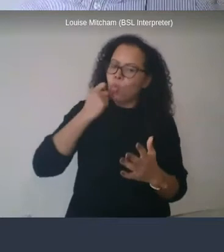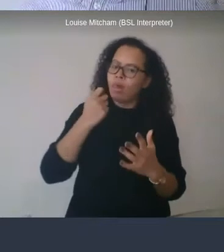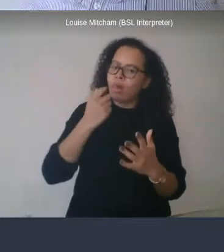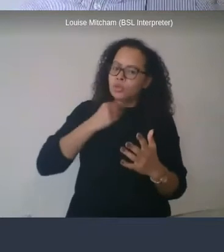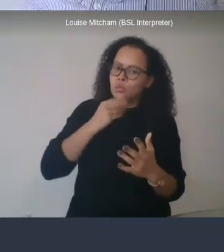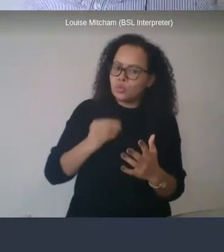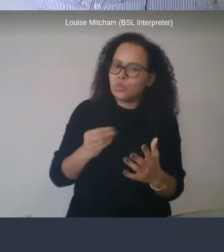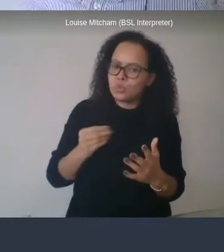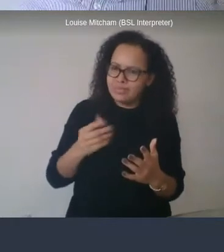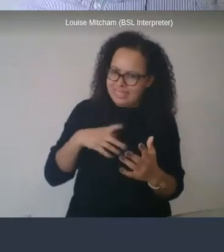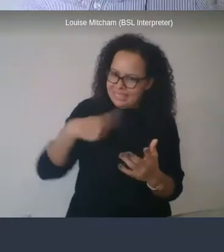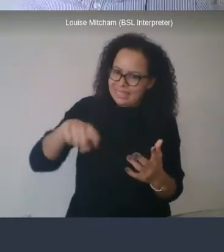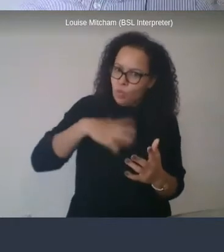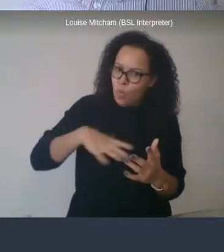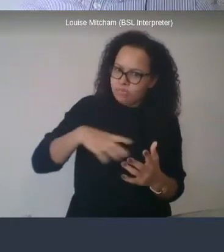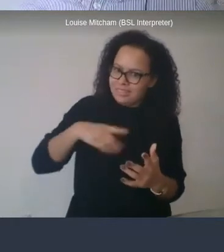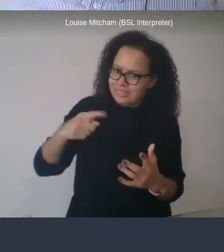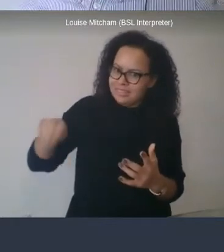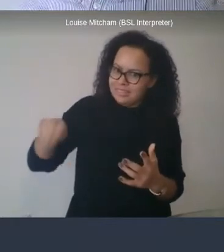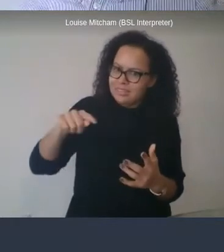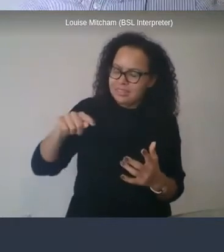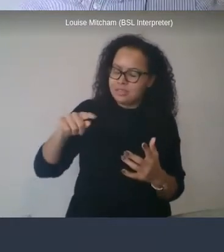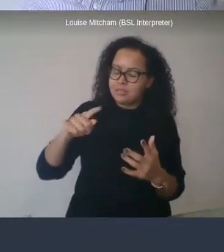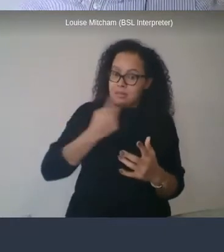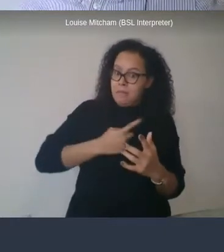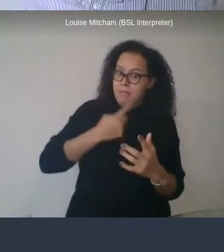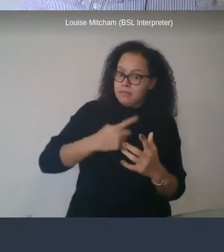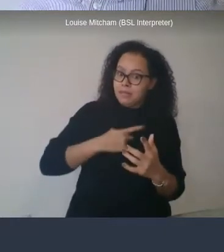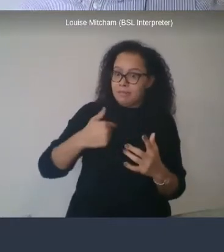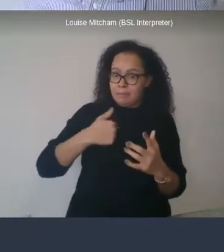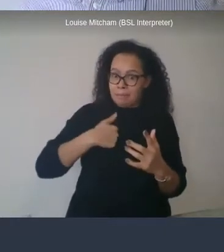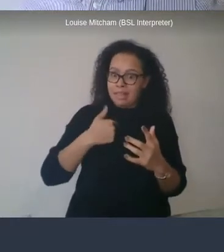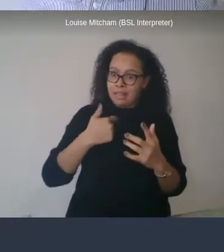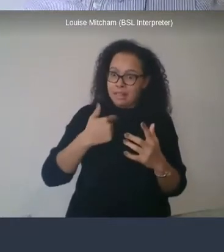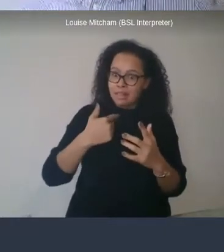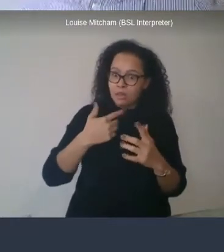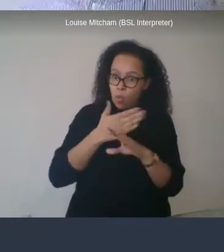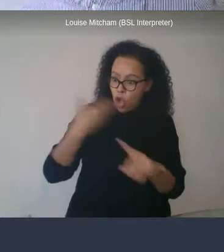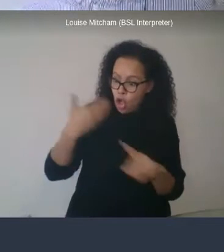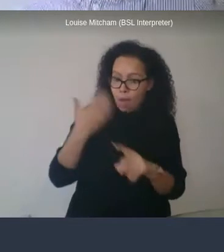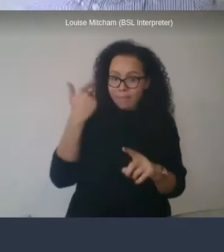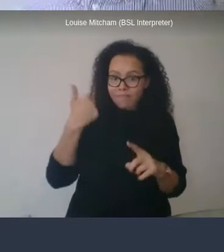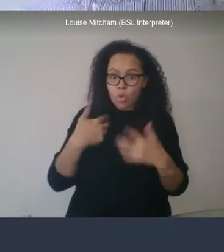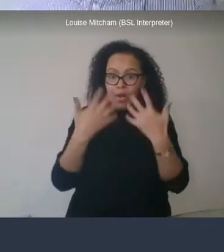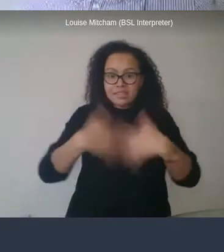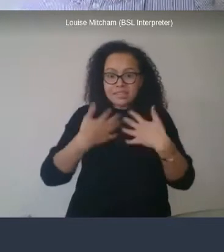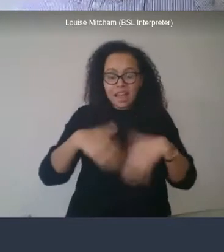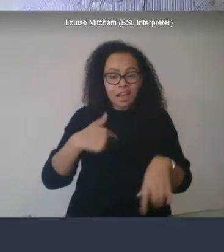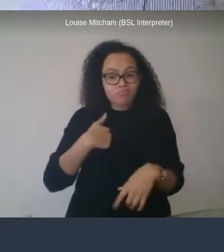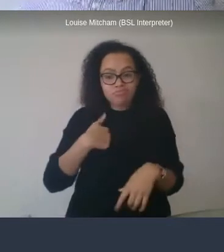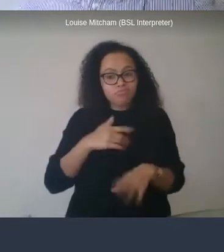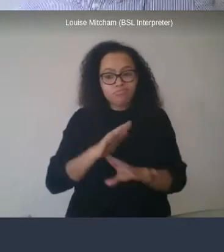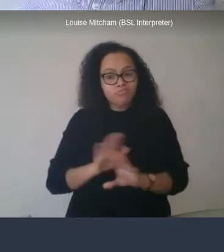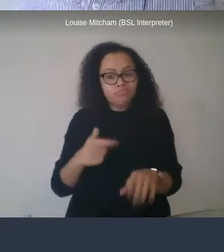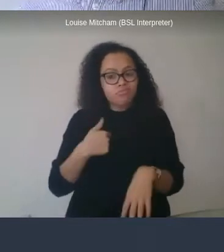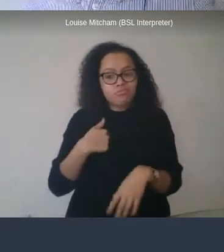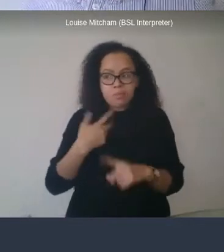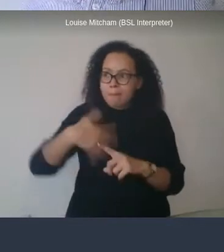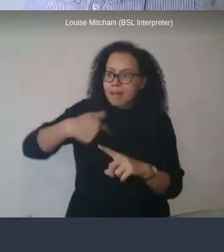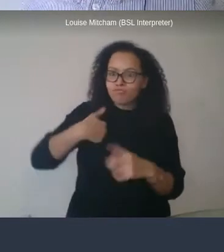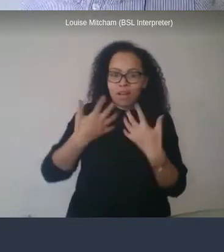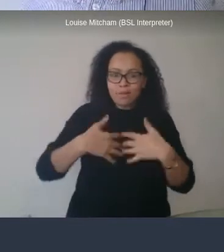think from my point of view, somebody who's not traditionally from a tech background, and actually created something that was